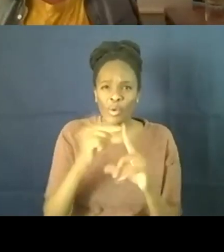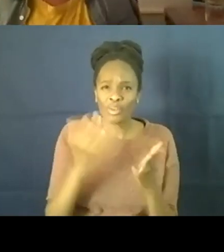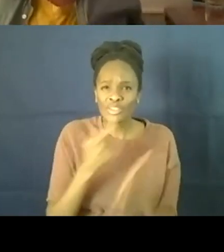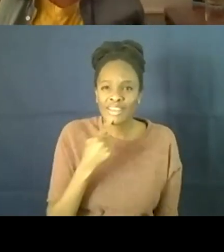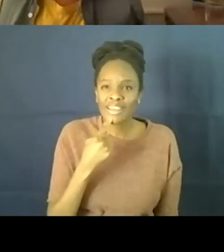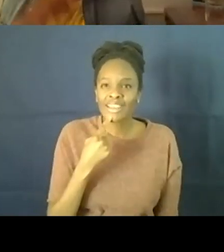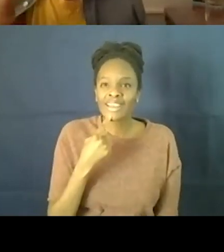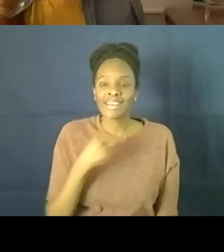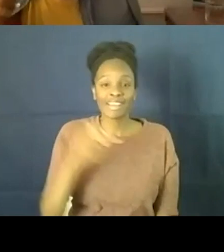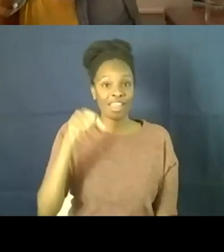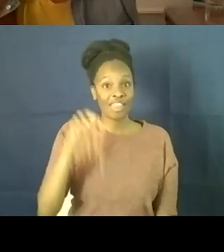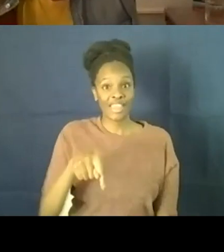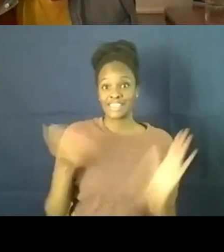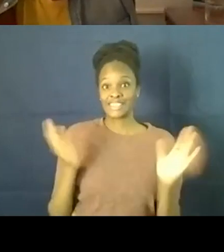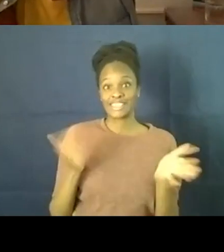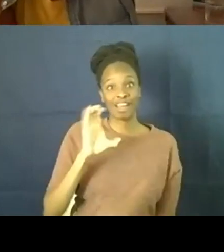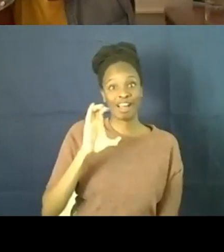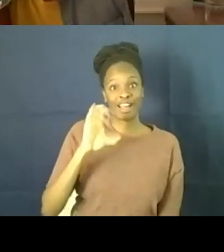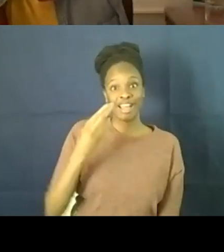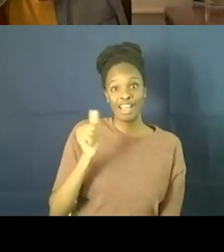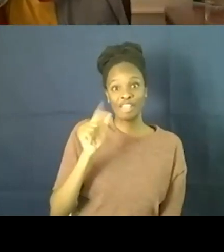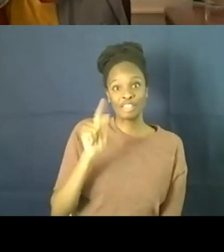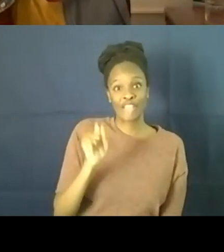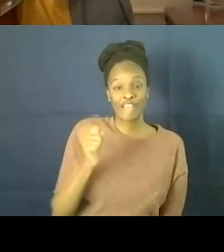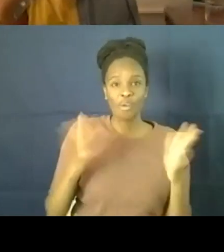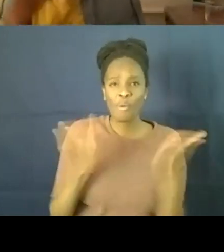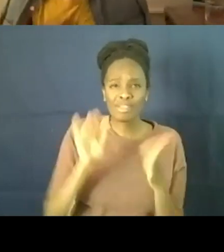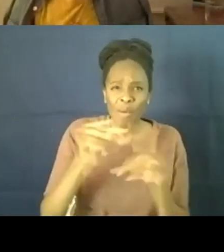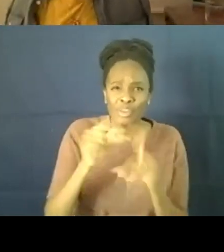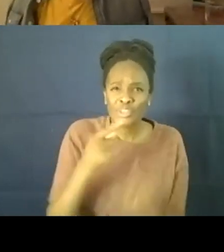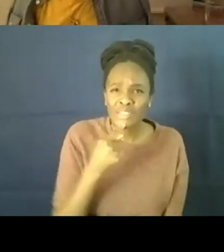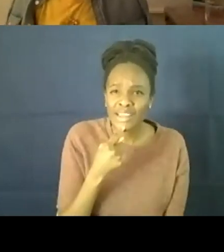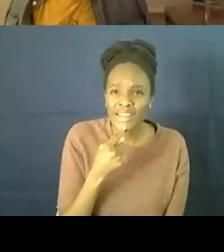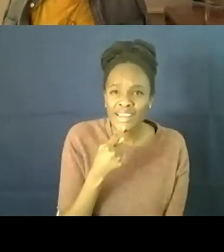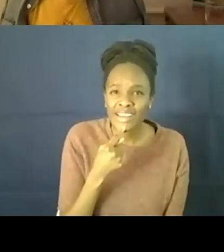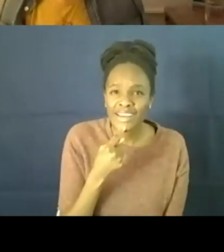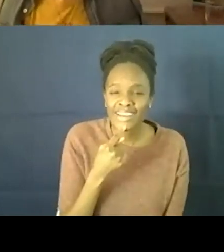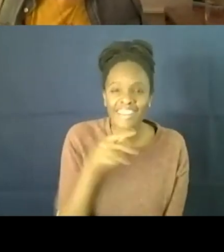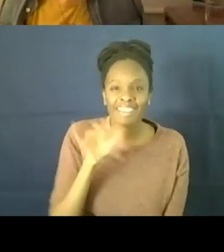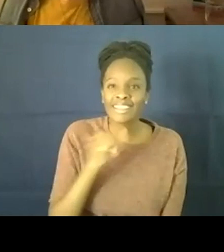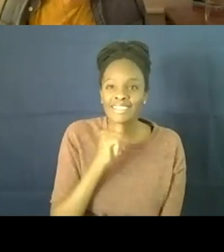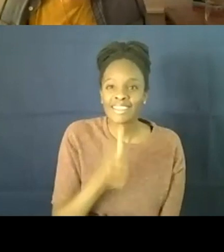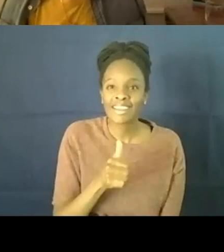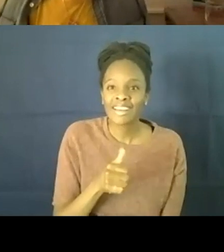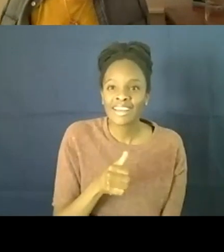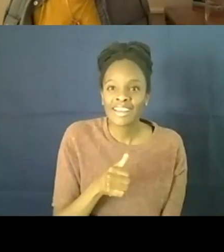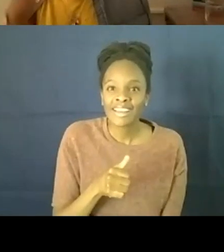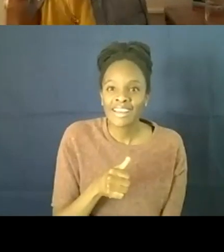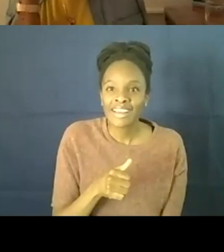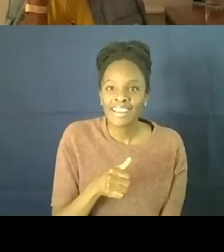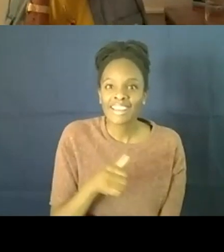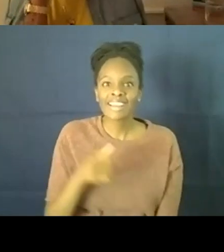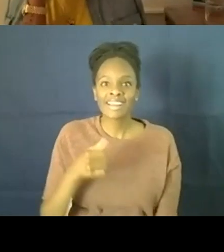This chat is over. what was that word again? That's not true. That's not true. Some of